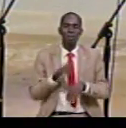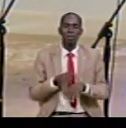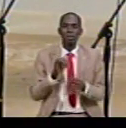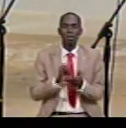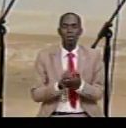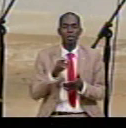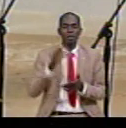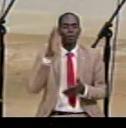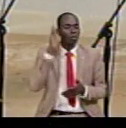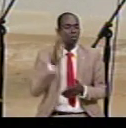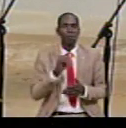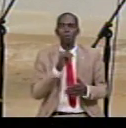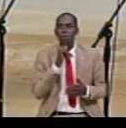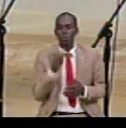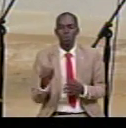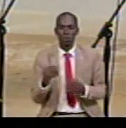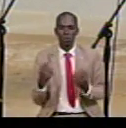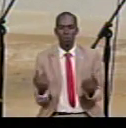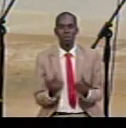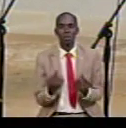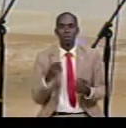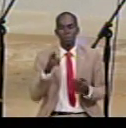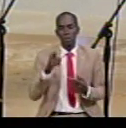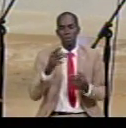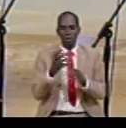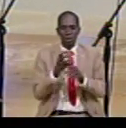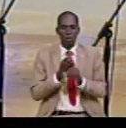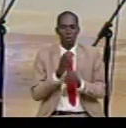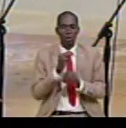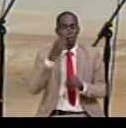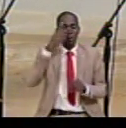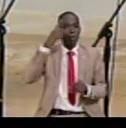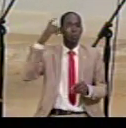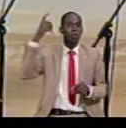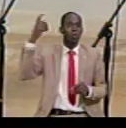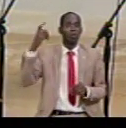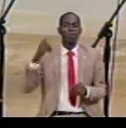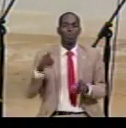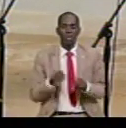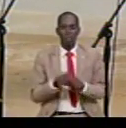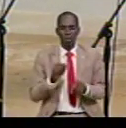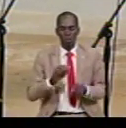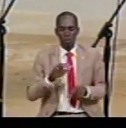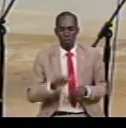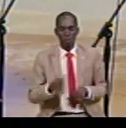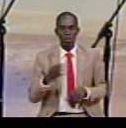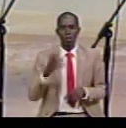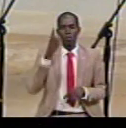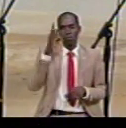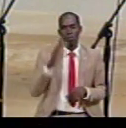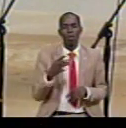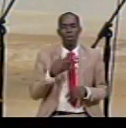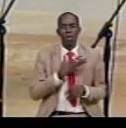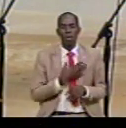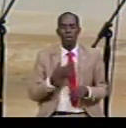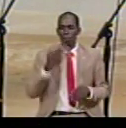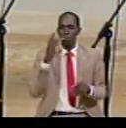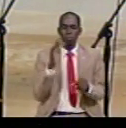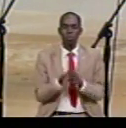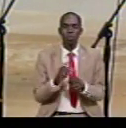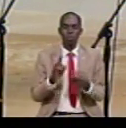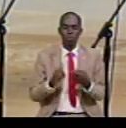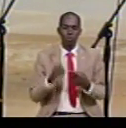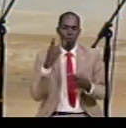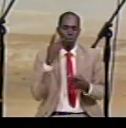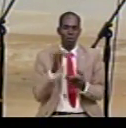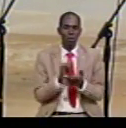had a dream, and he made up his mind that, well, as a child of God, I will make sure that this dream is fulfilled. That's